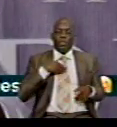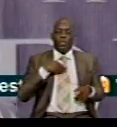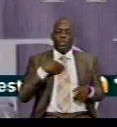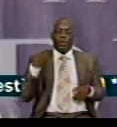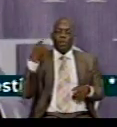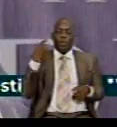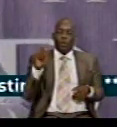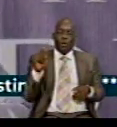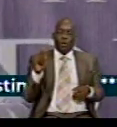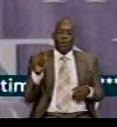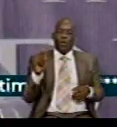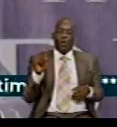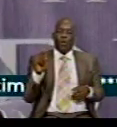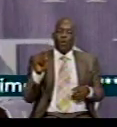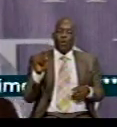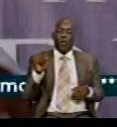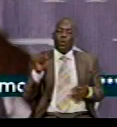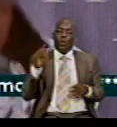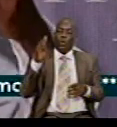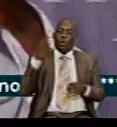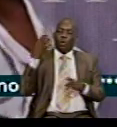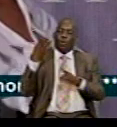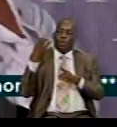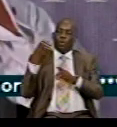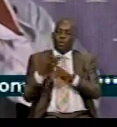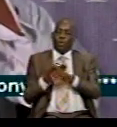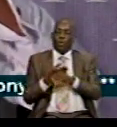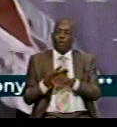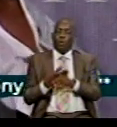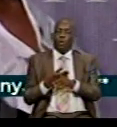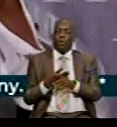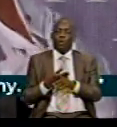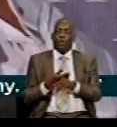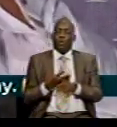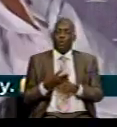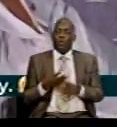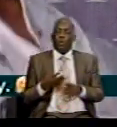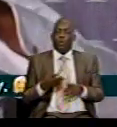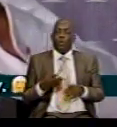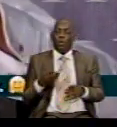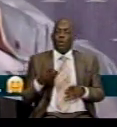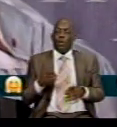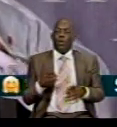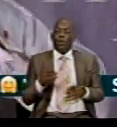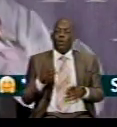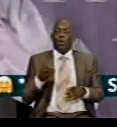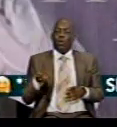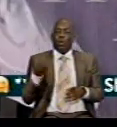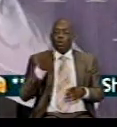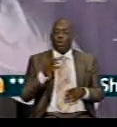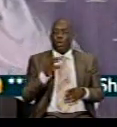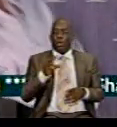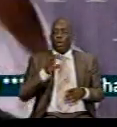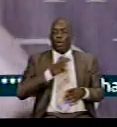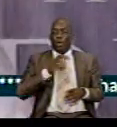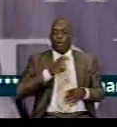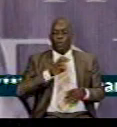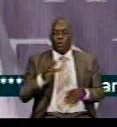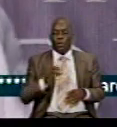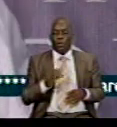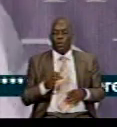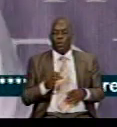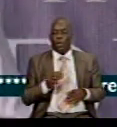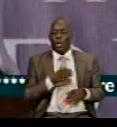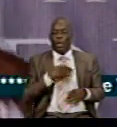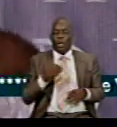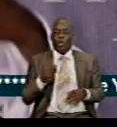2022. So the thing started like this. The thing started like, I was just coughing normal cough and normal